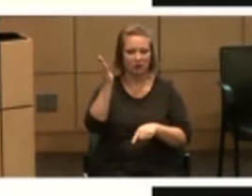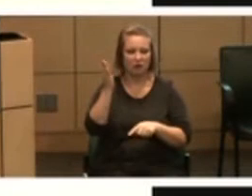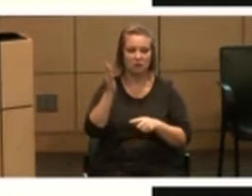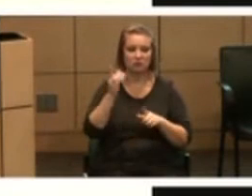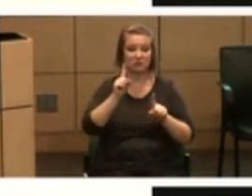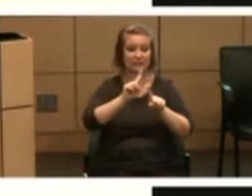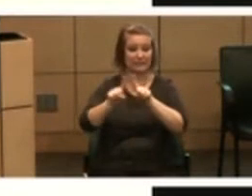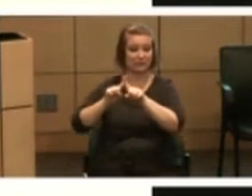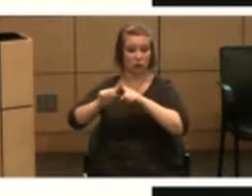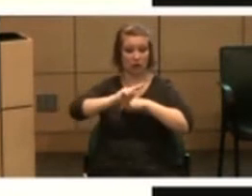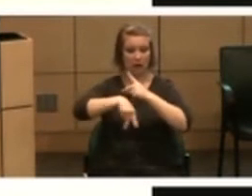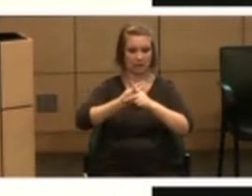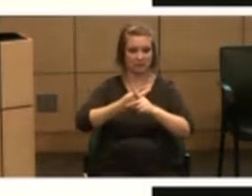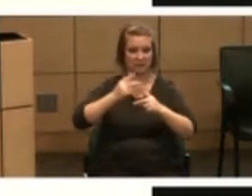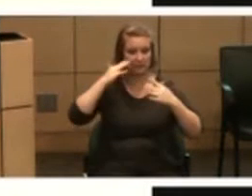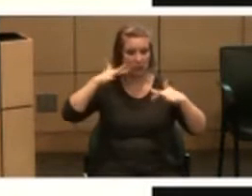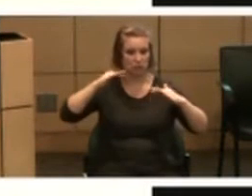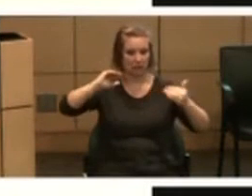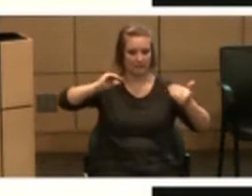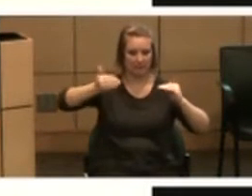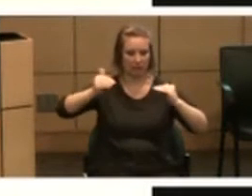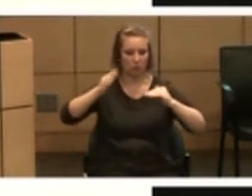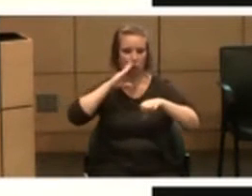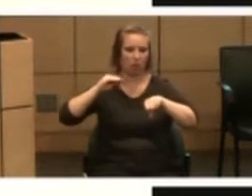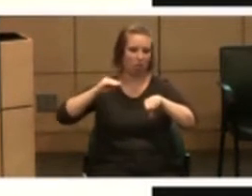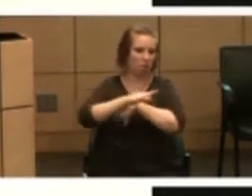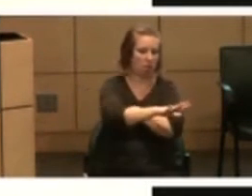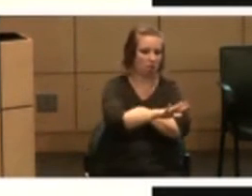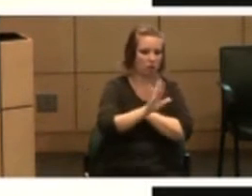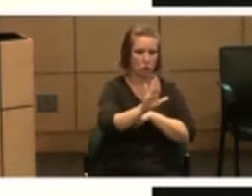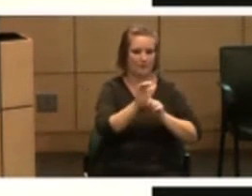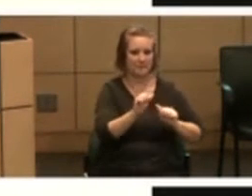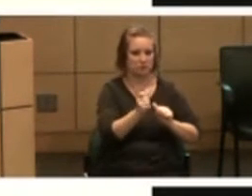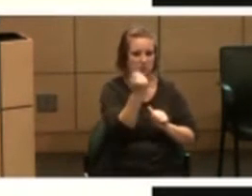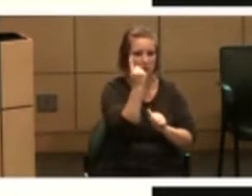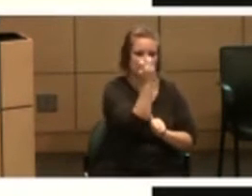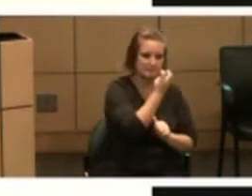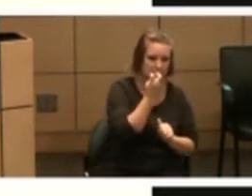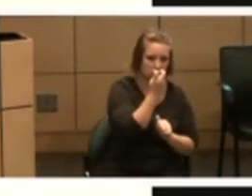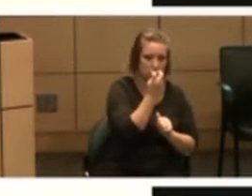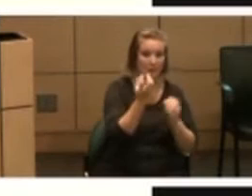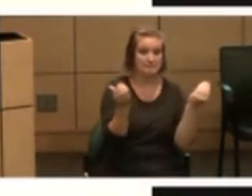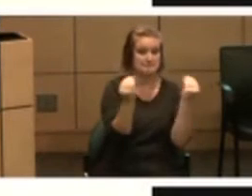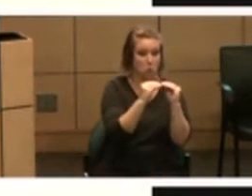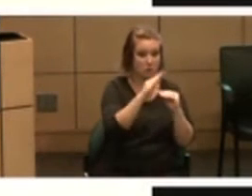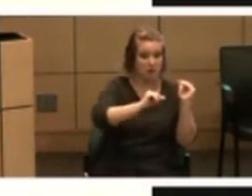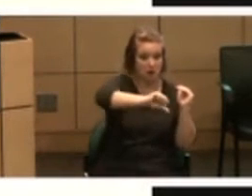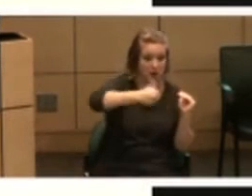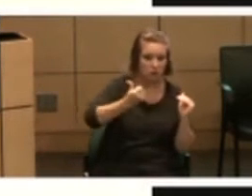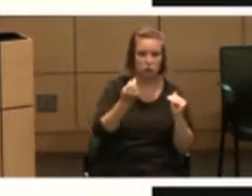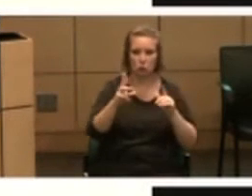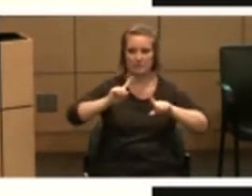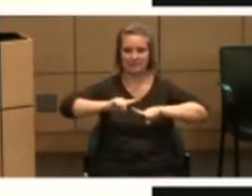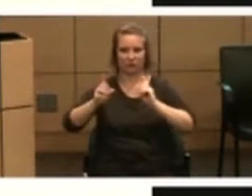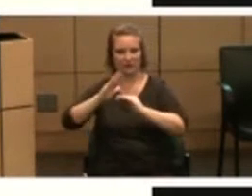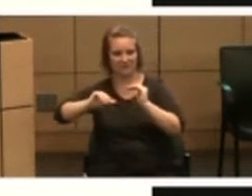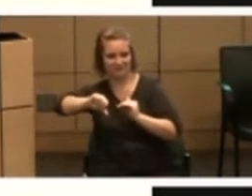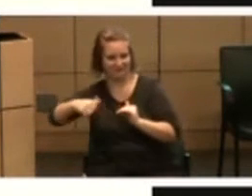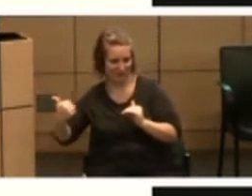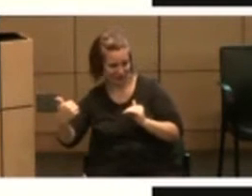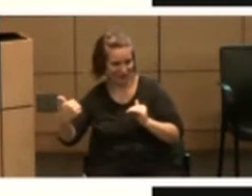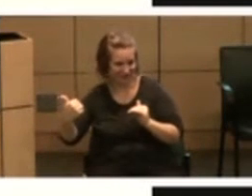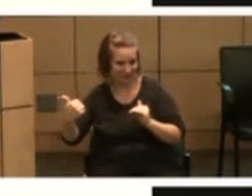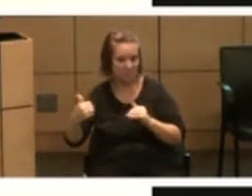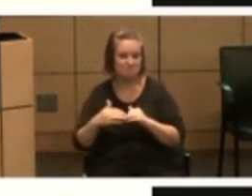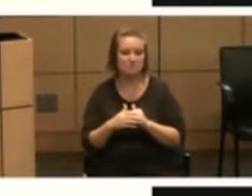competing sounds interfere with speech understanding either more than others or differently than others. And just to make it even more complex